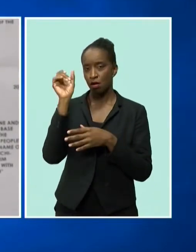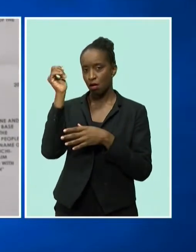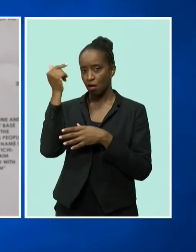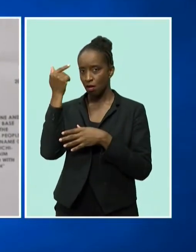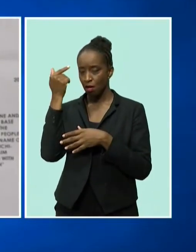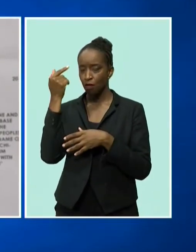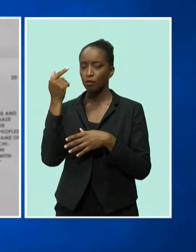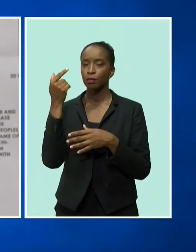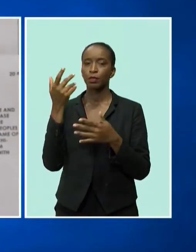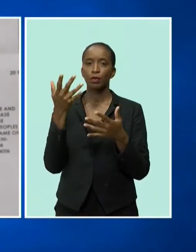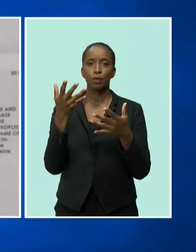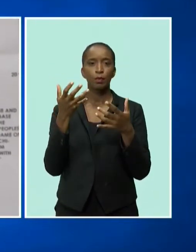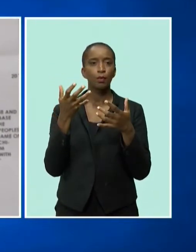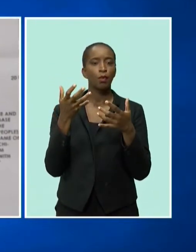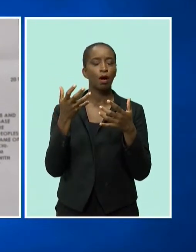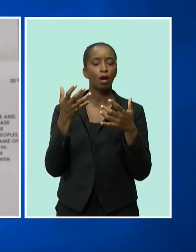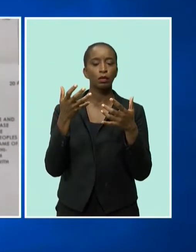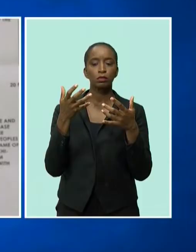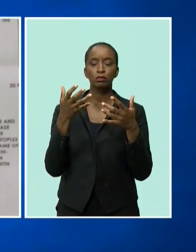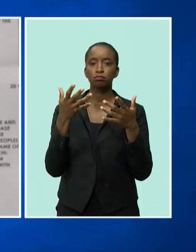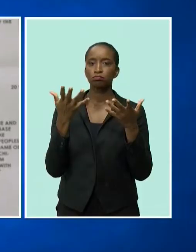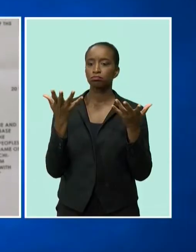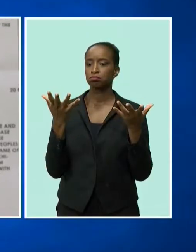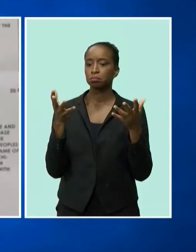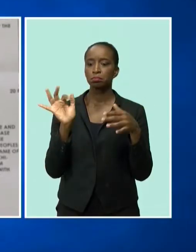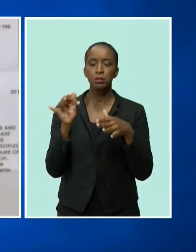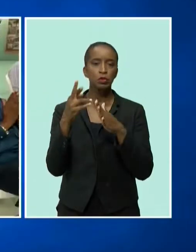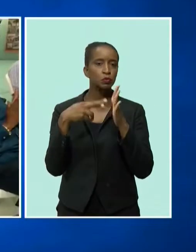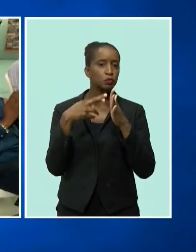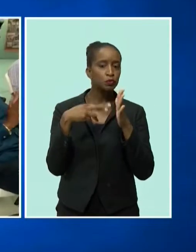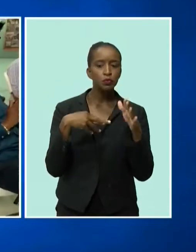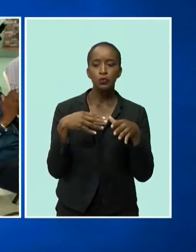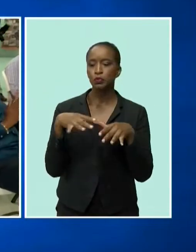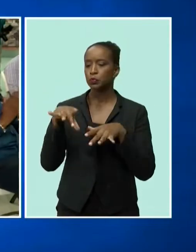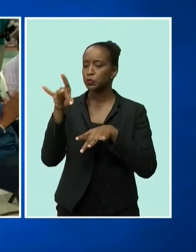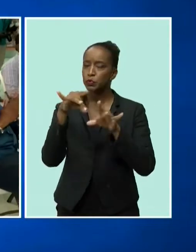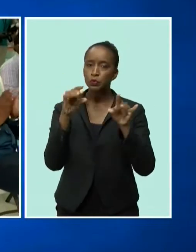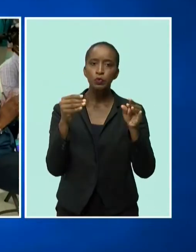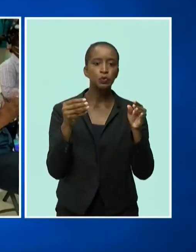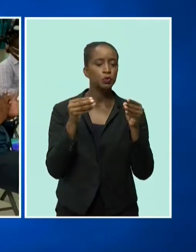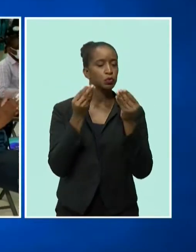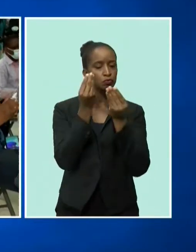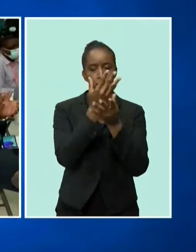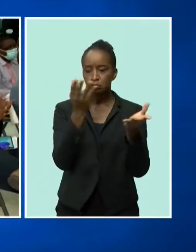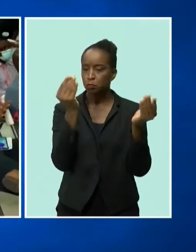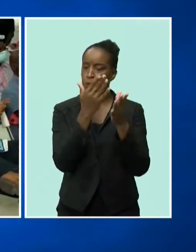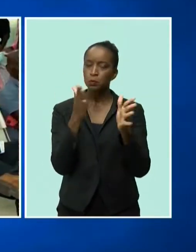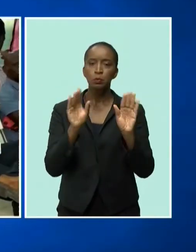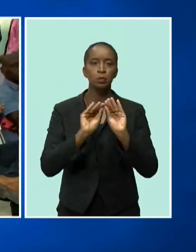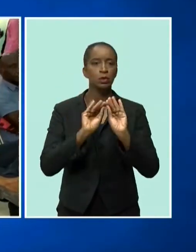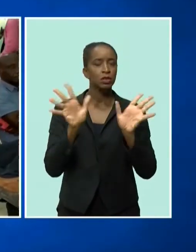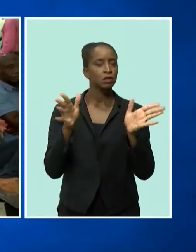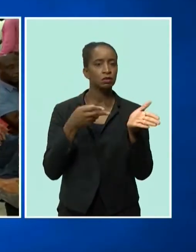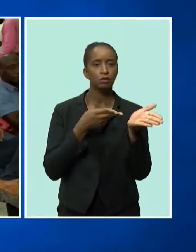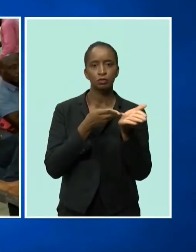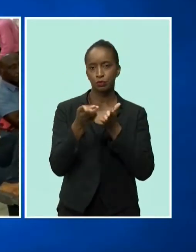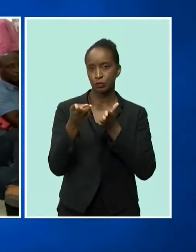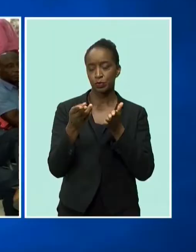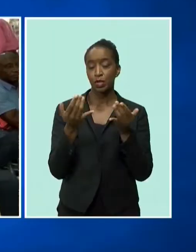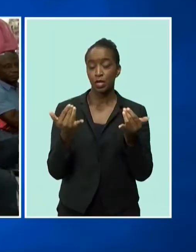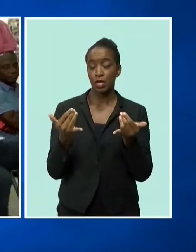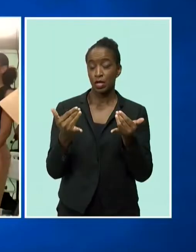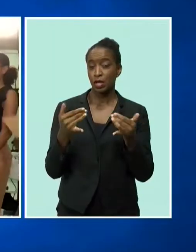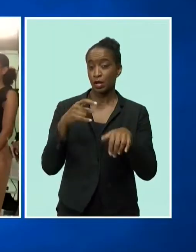committed to transparency as competition continues. She adds that the competition was embarked upon within the context of the season of